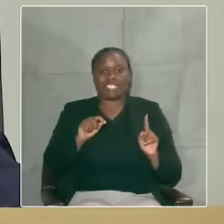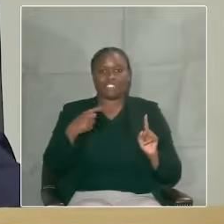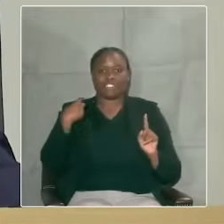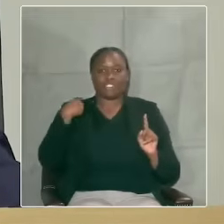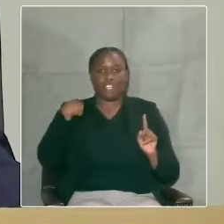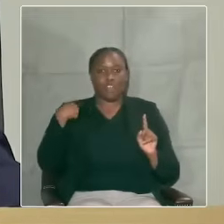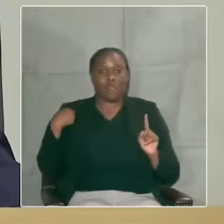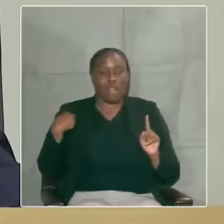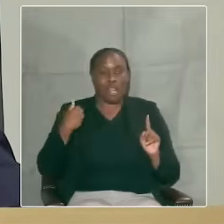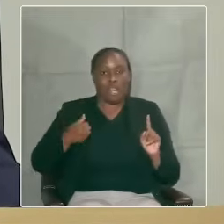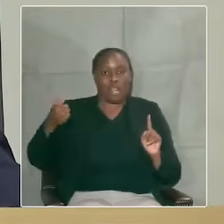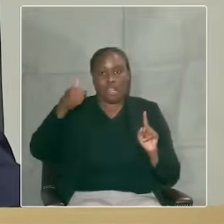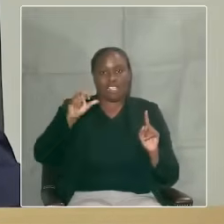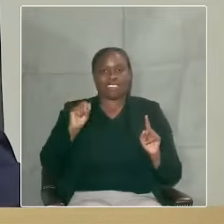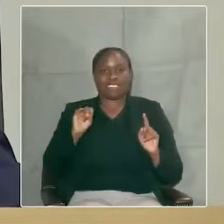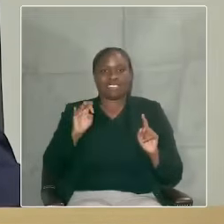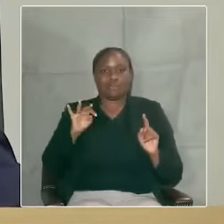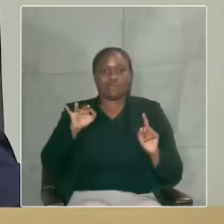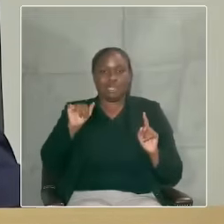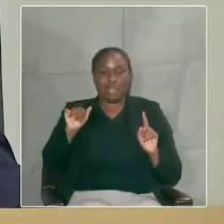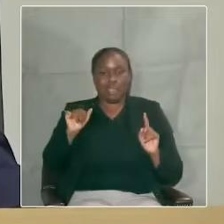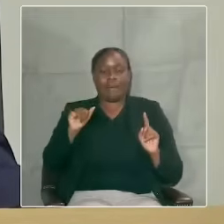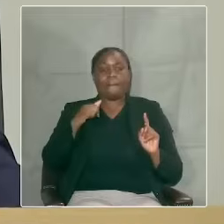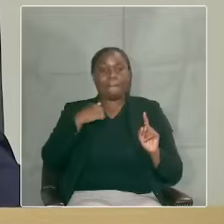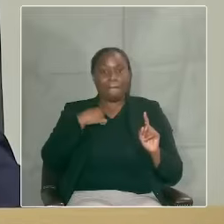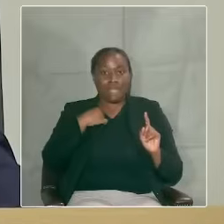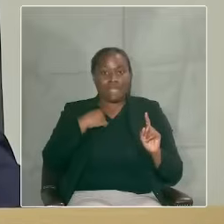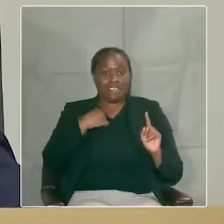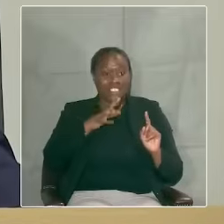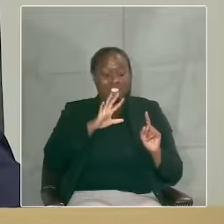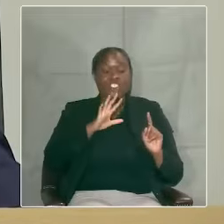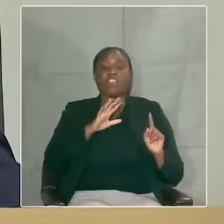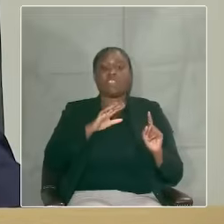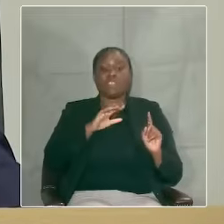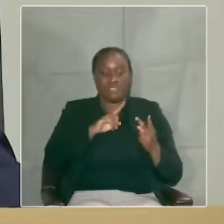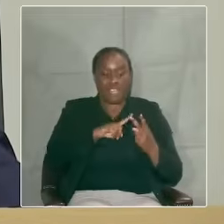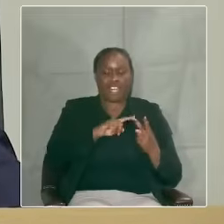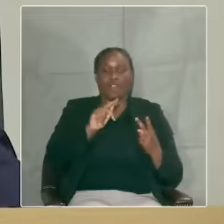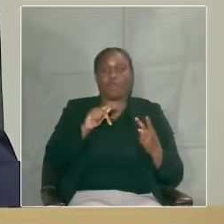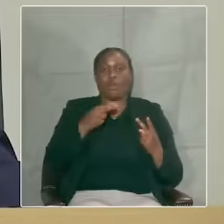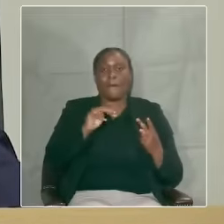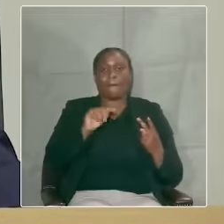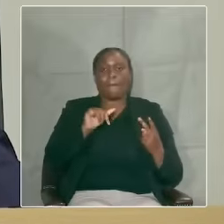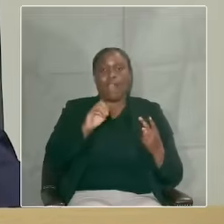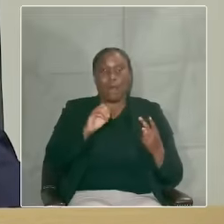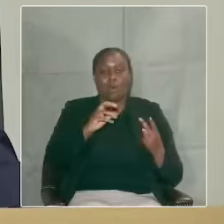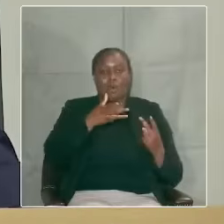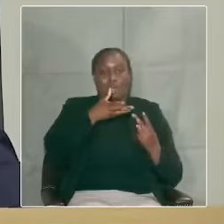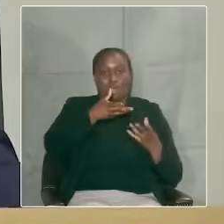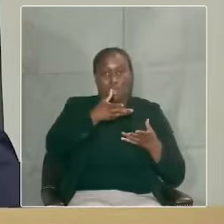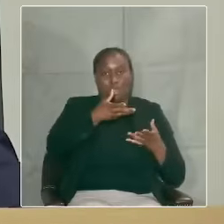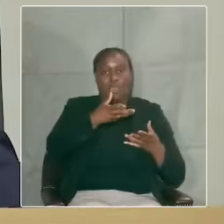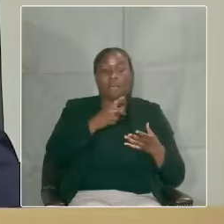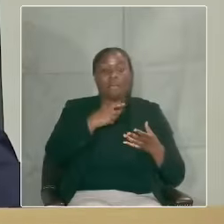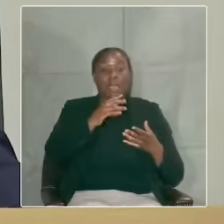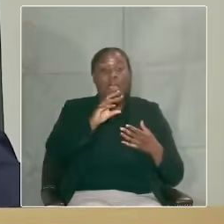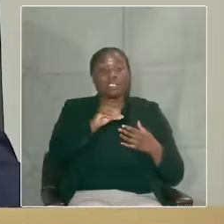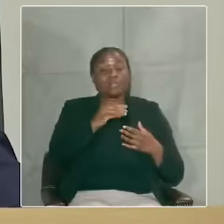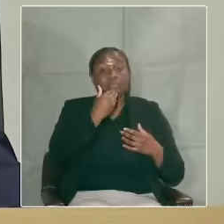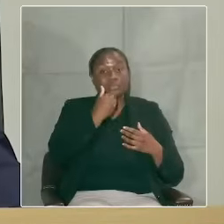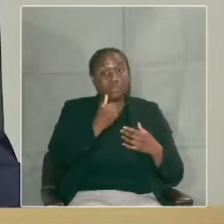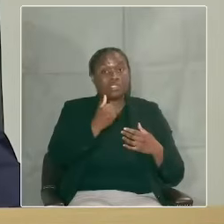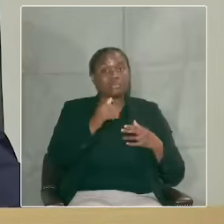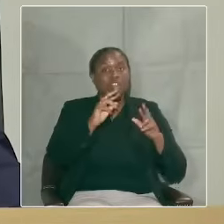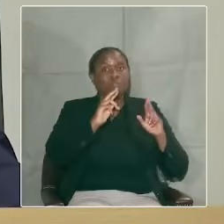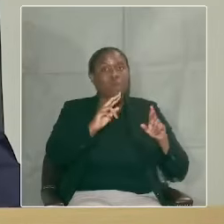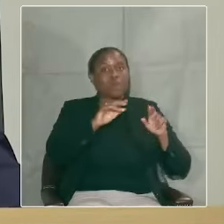also had a discussion with Lieutenant General Dumisani Khumalo. I told him to prepare a preliminary report